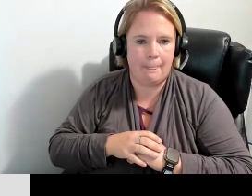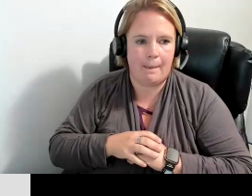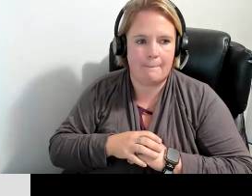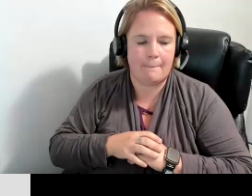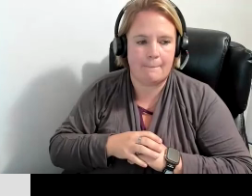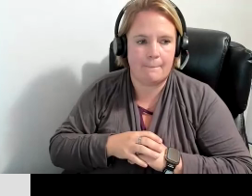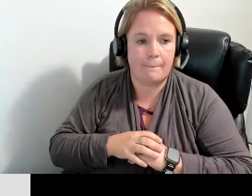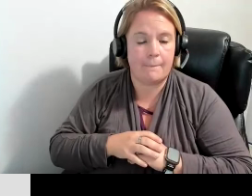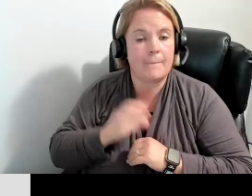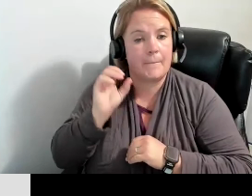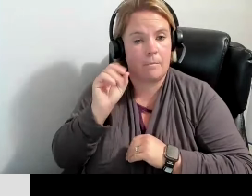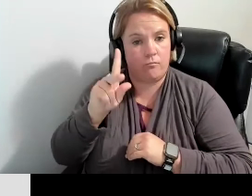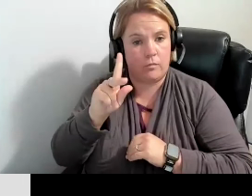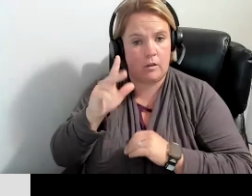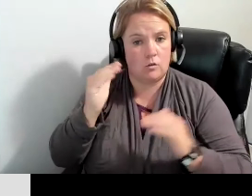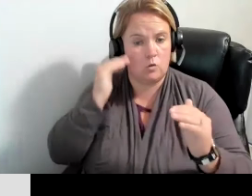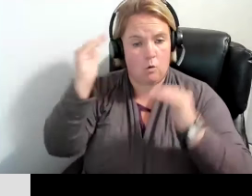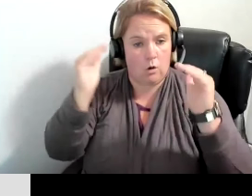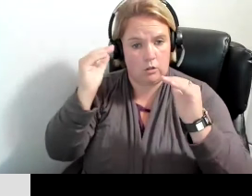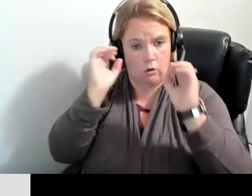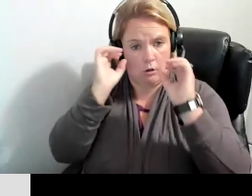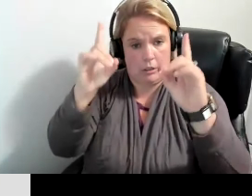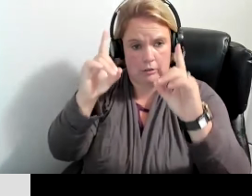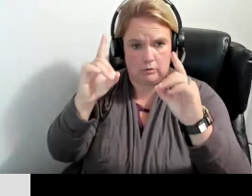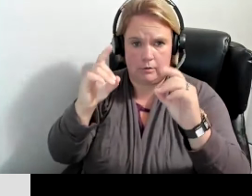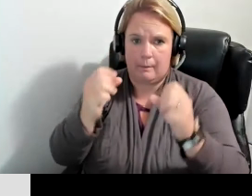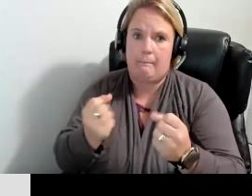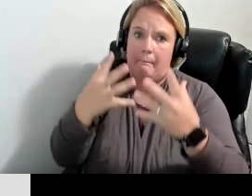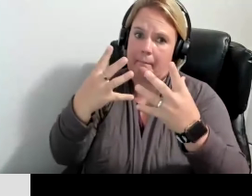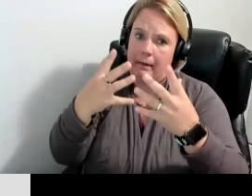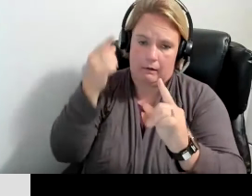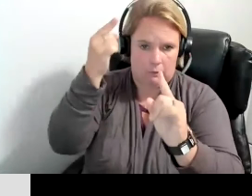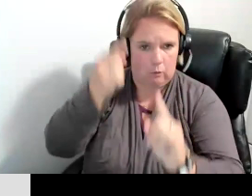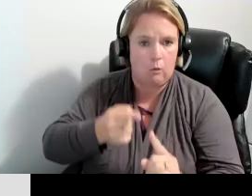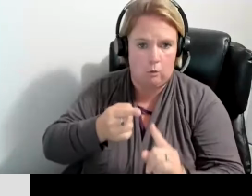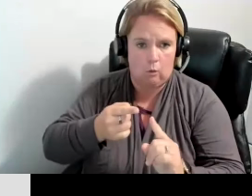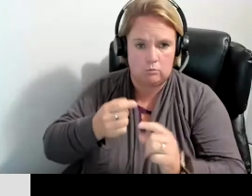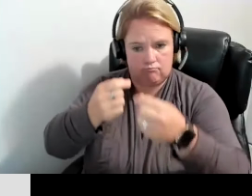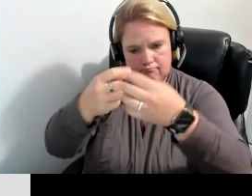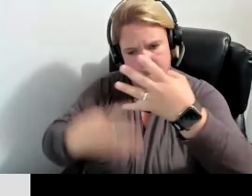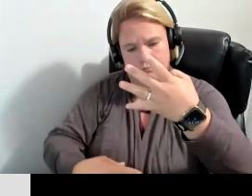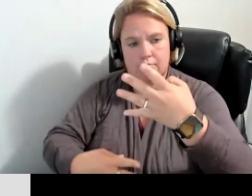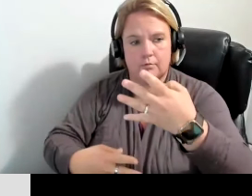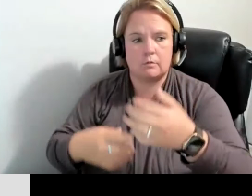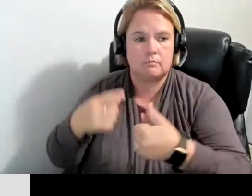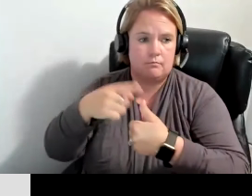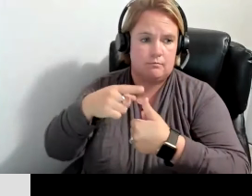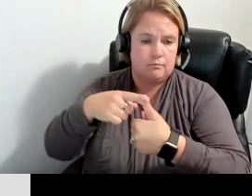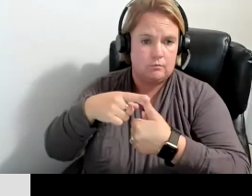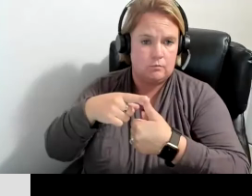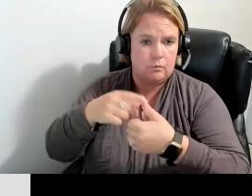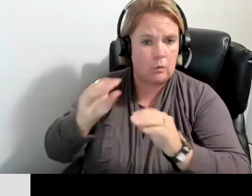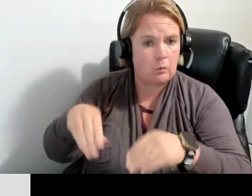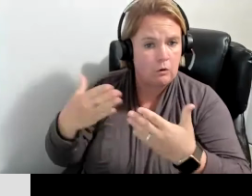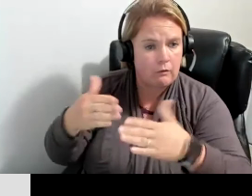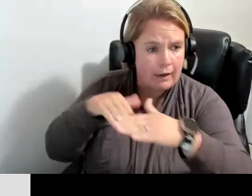All right. So with adult education, we have several goals that we're working towards. The first one is, we're providing access to a community